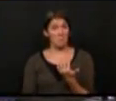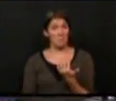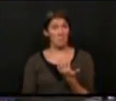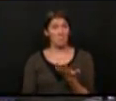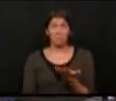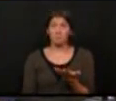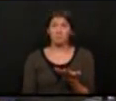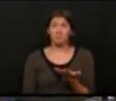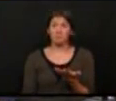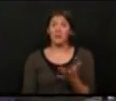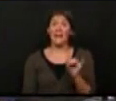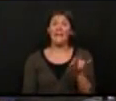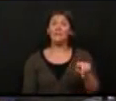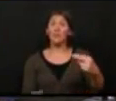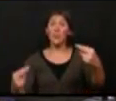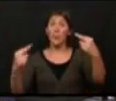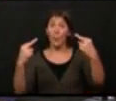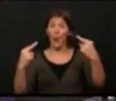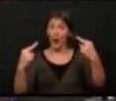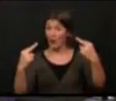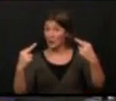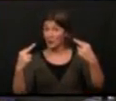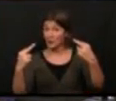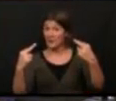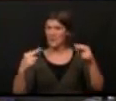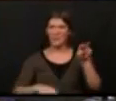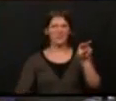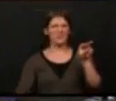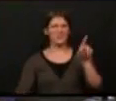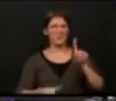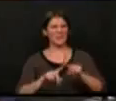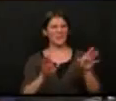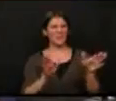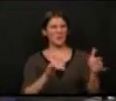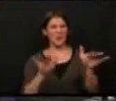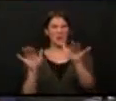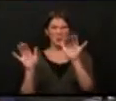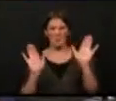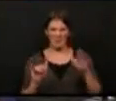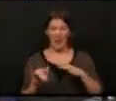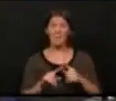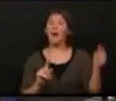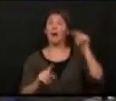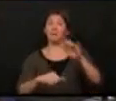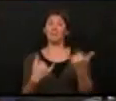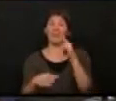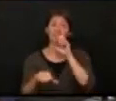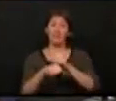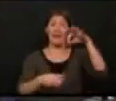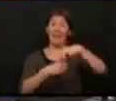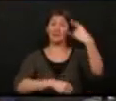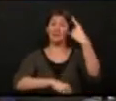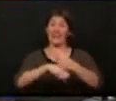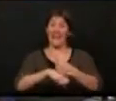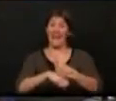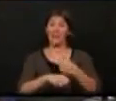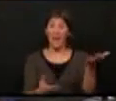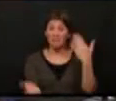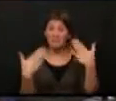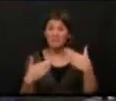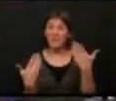I would just note, if anybody's watching on TV, that it continues to be election day and the polls are open here in Brattleboro until 7 o'clock.